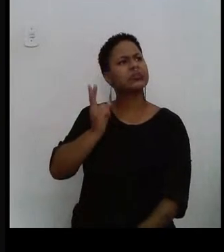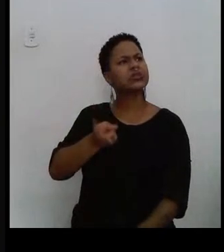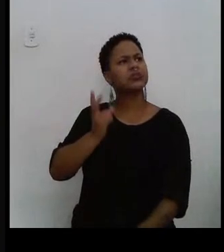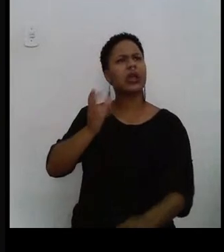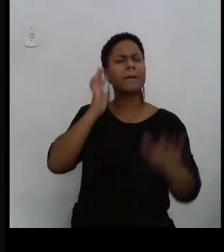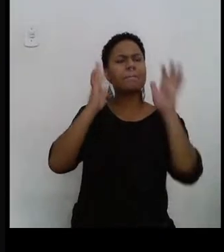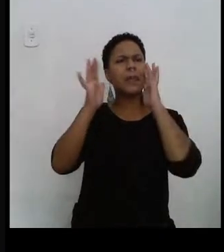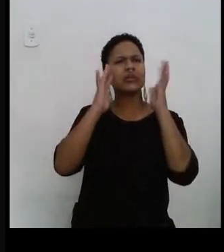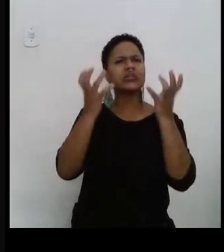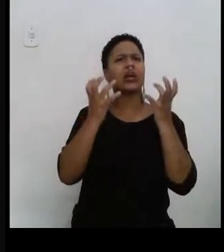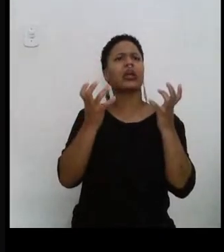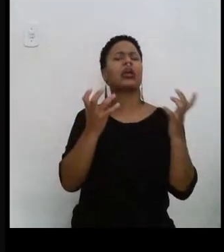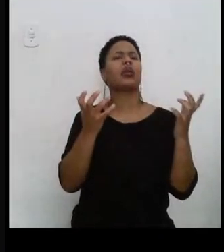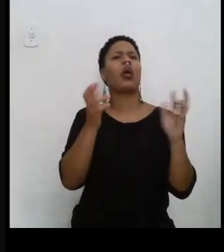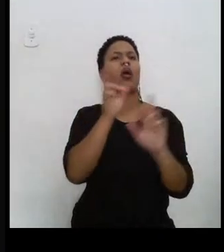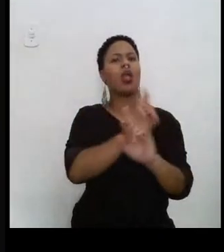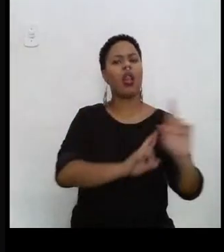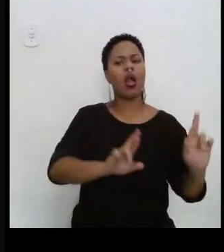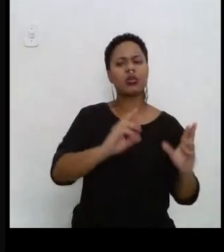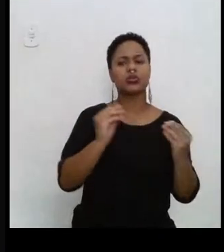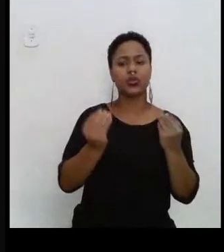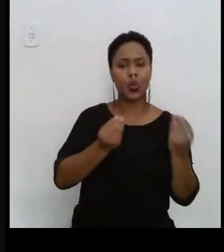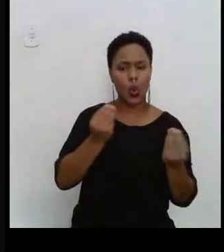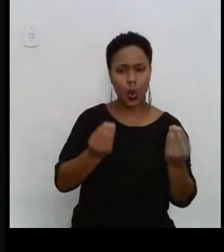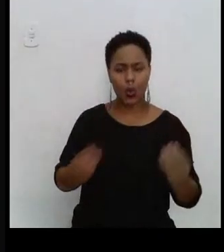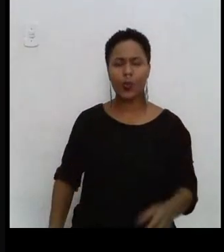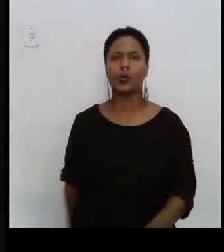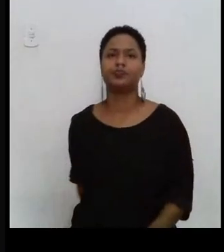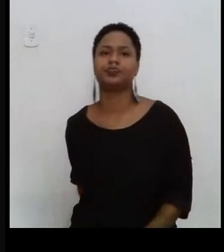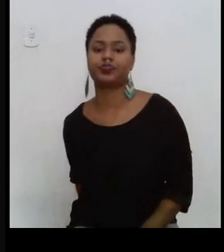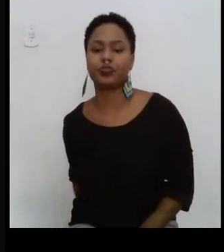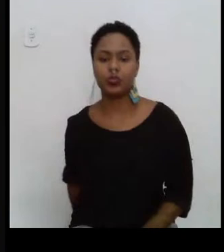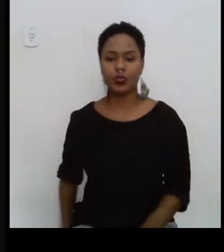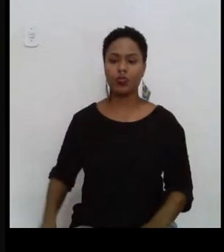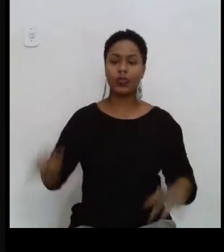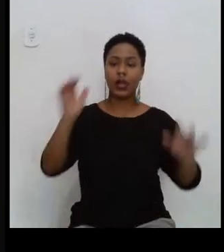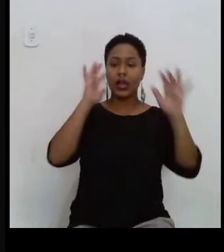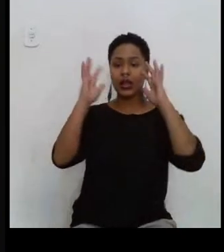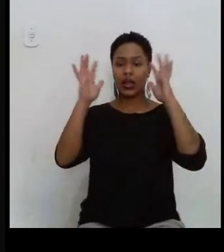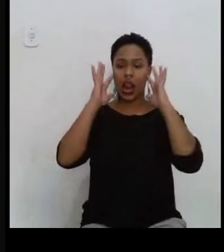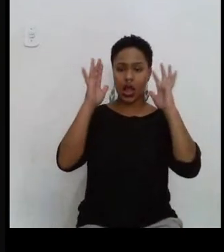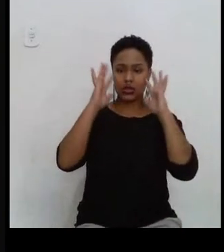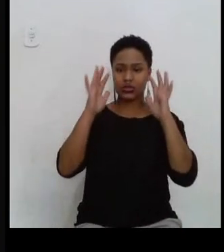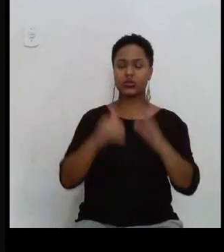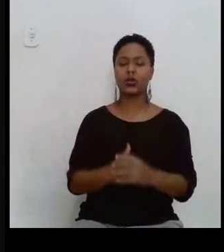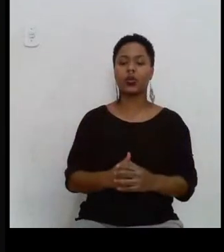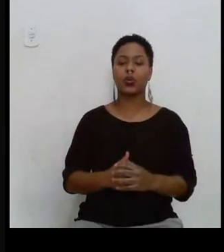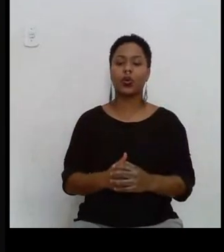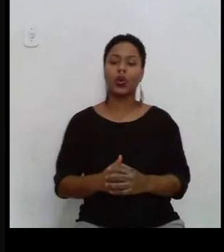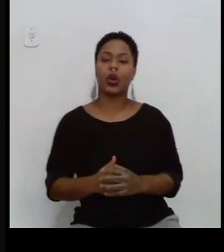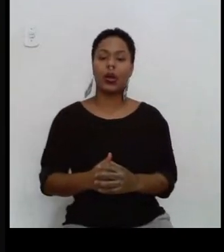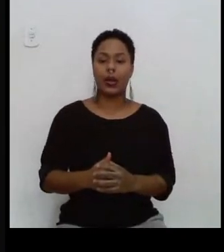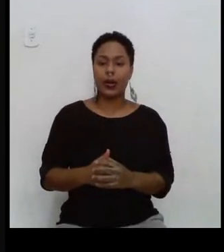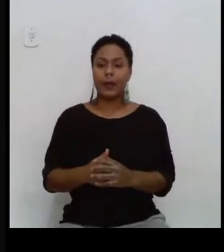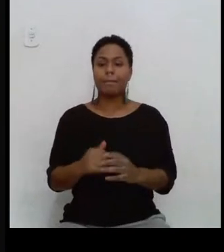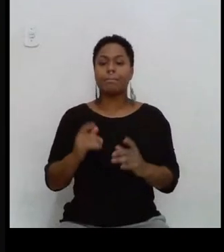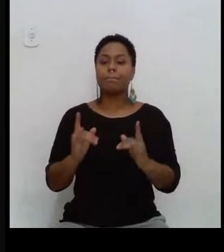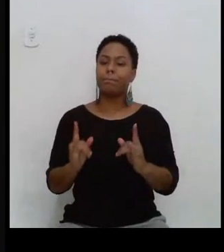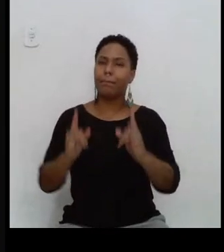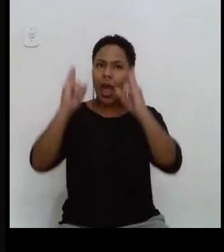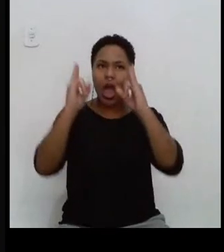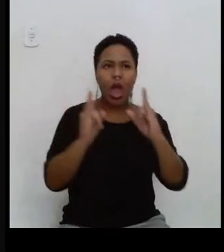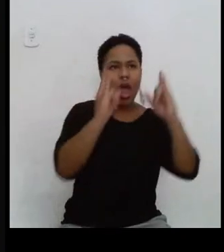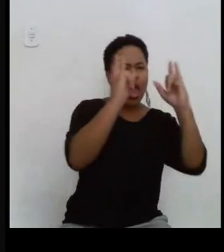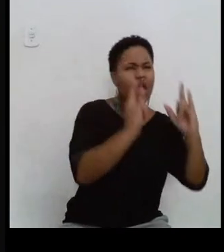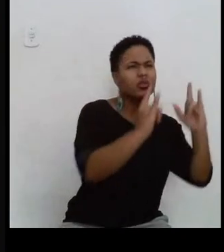o pênis em roubar ninguém architecture building superfície houses and more demanding